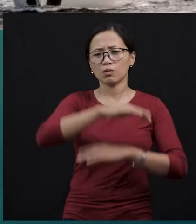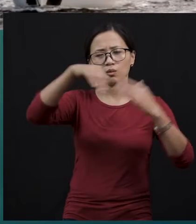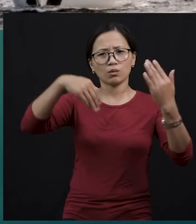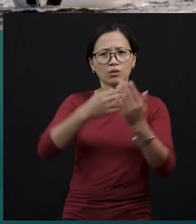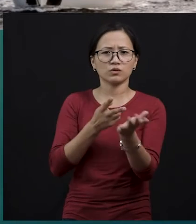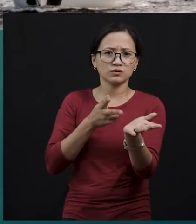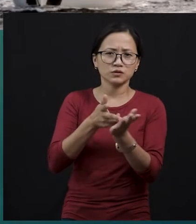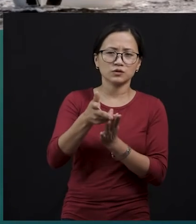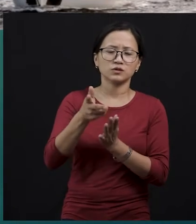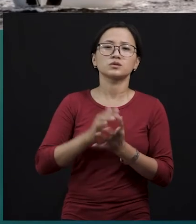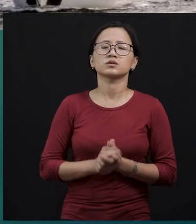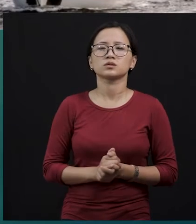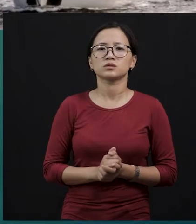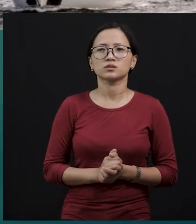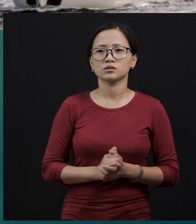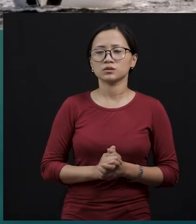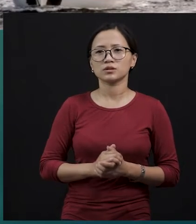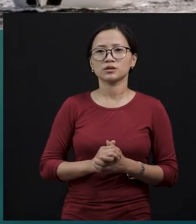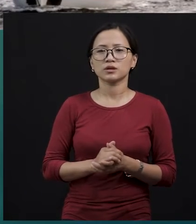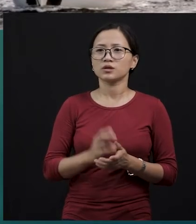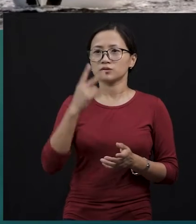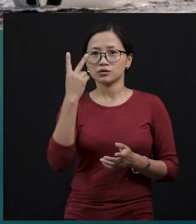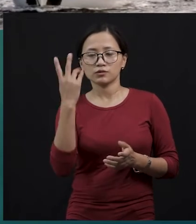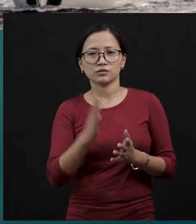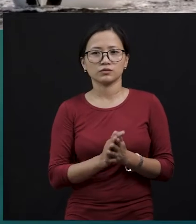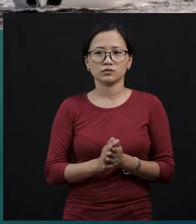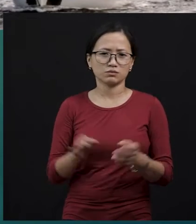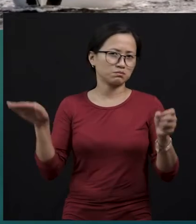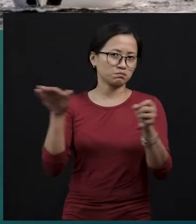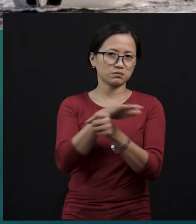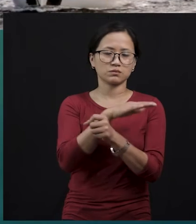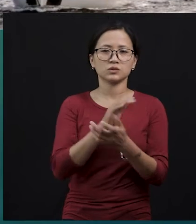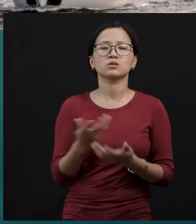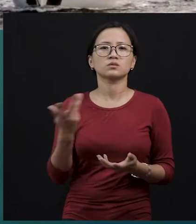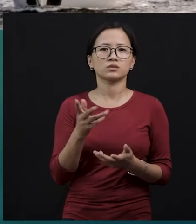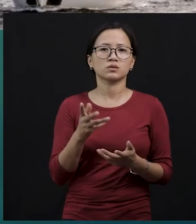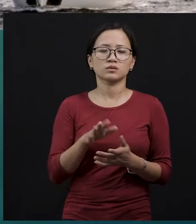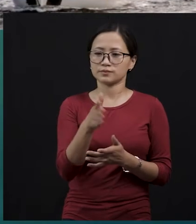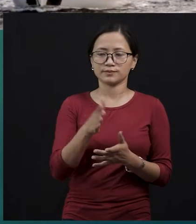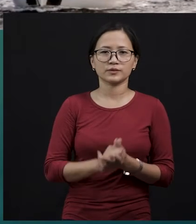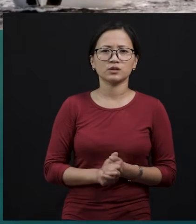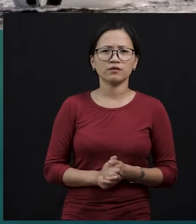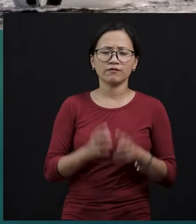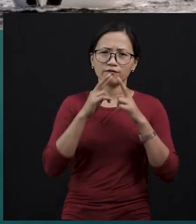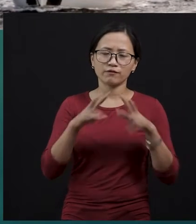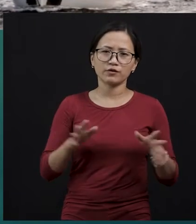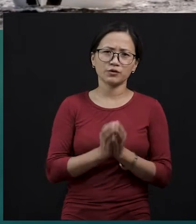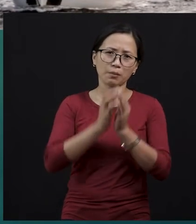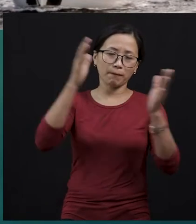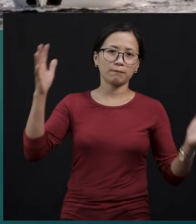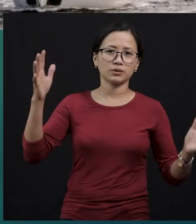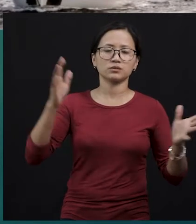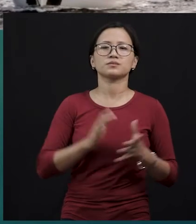okay? Imagine that your whole village is traveling in the ship and it's still not full. Why? Because it is very big. Ships are usually very